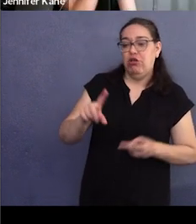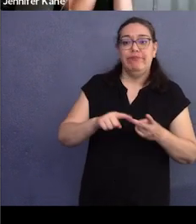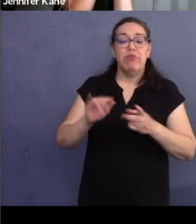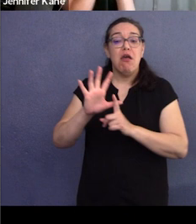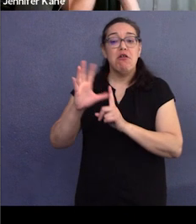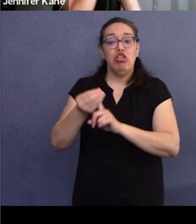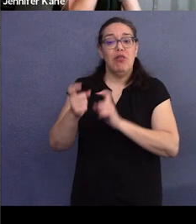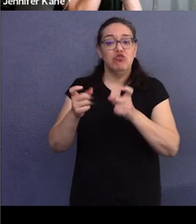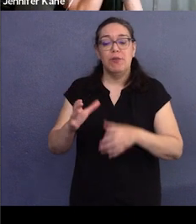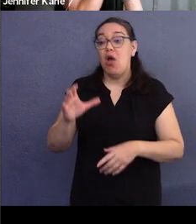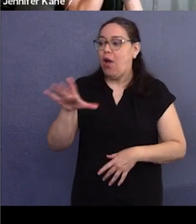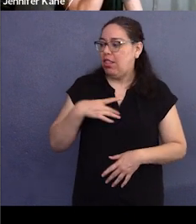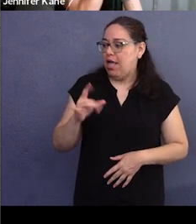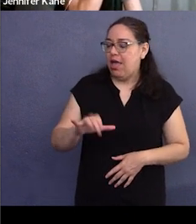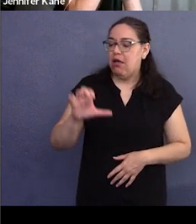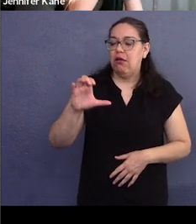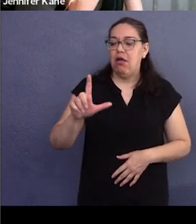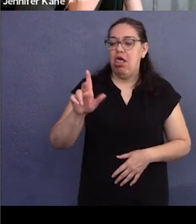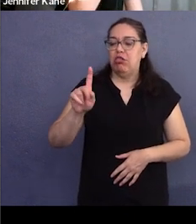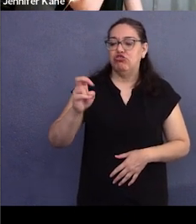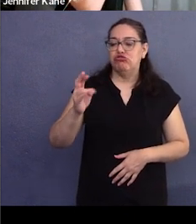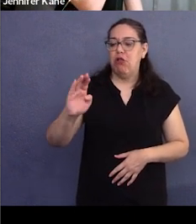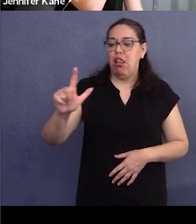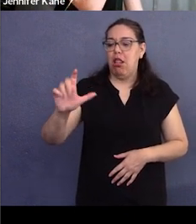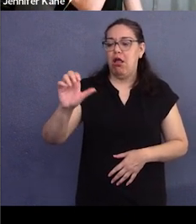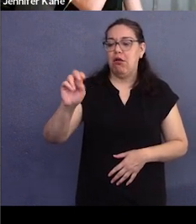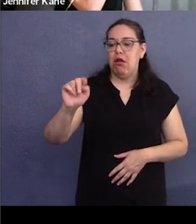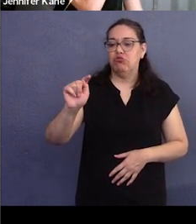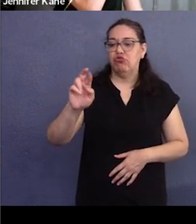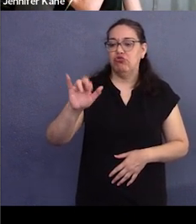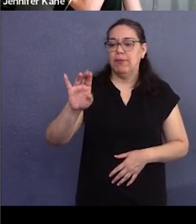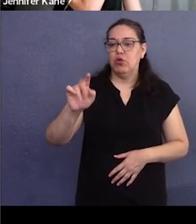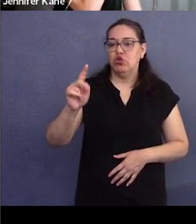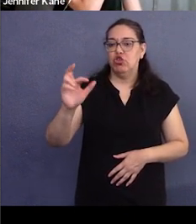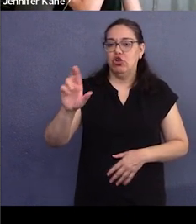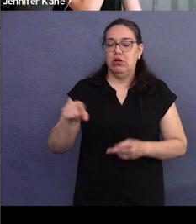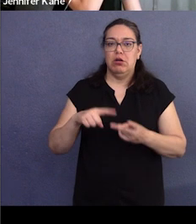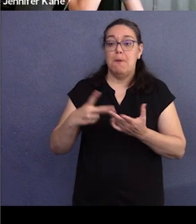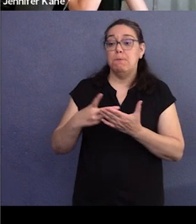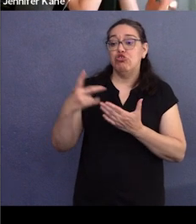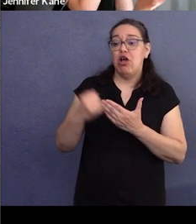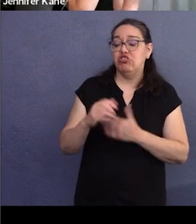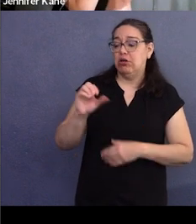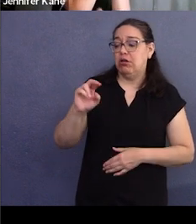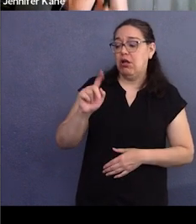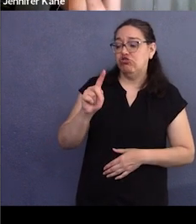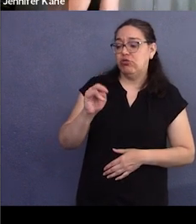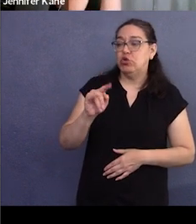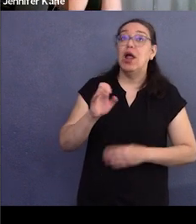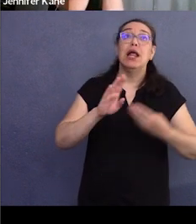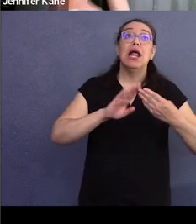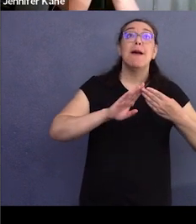There you go. I like that. A cultural contributor, project contributor, community